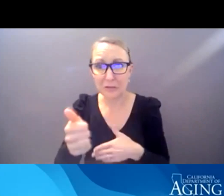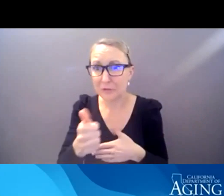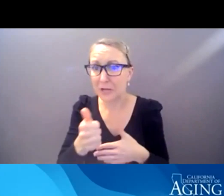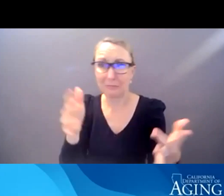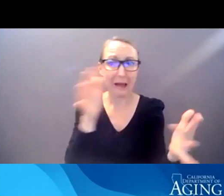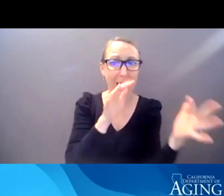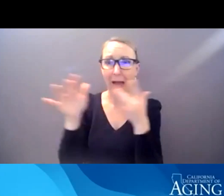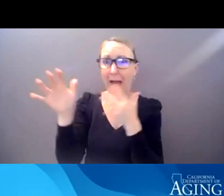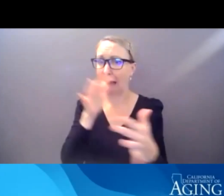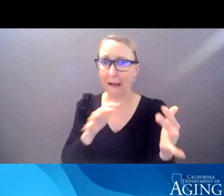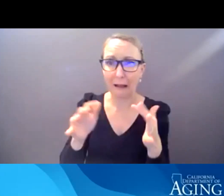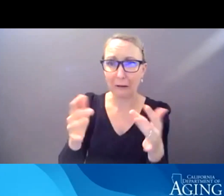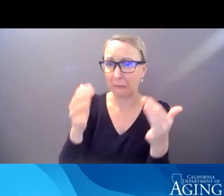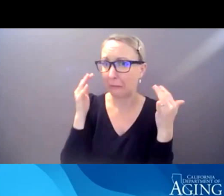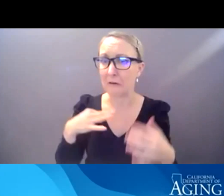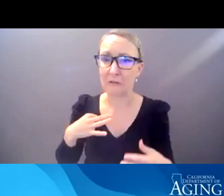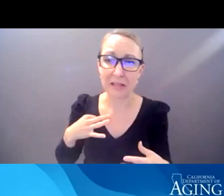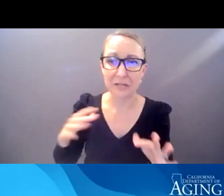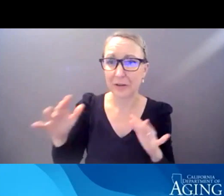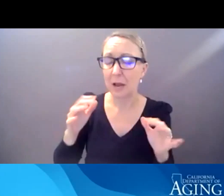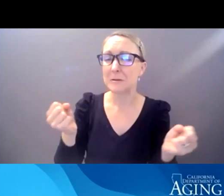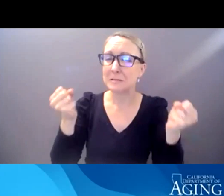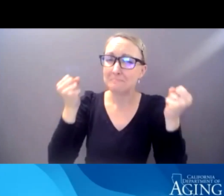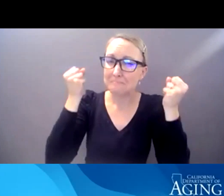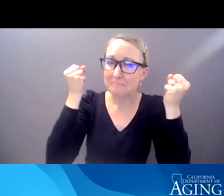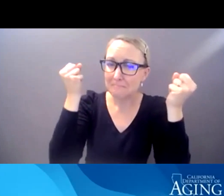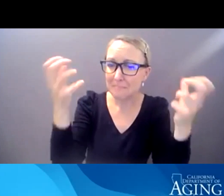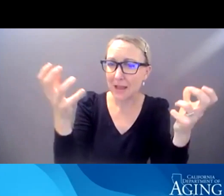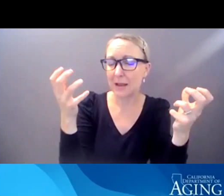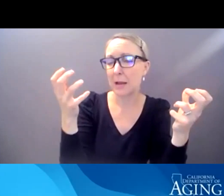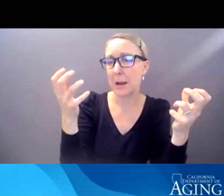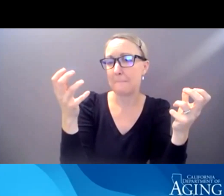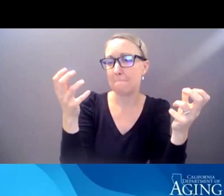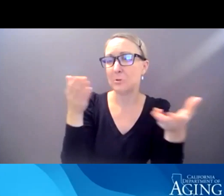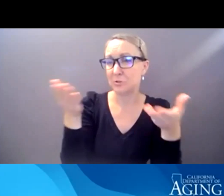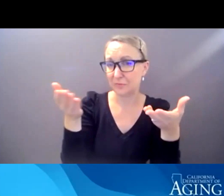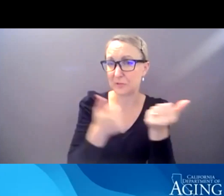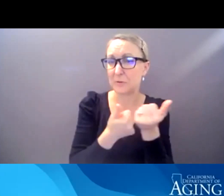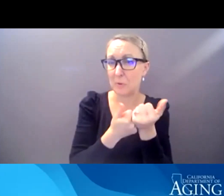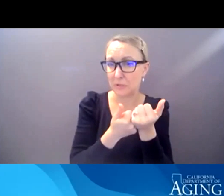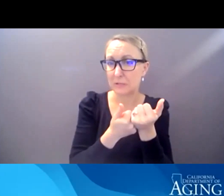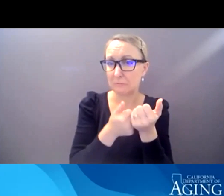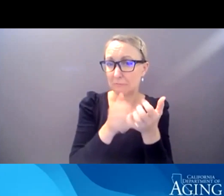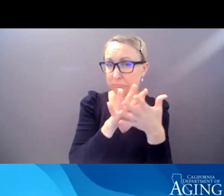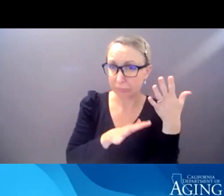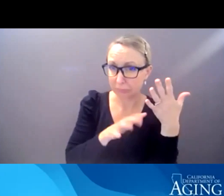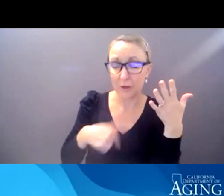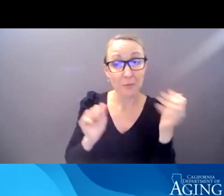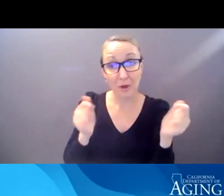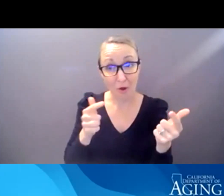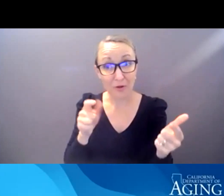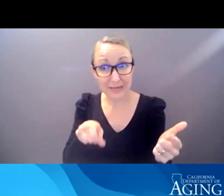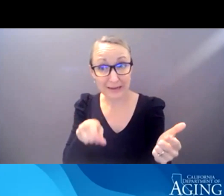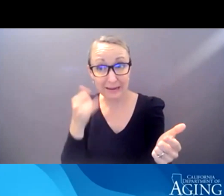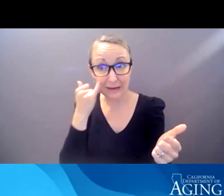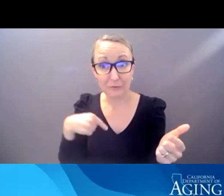transportation, volunteering, all kinds of services and supports that we all need to thrive as we age or